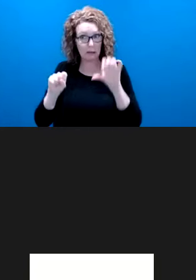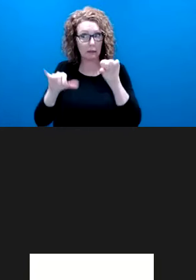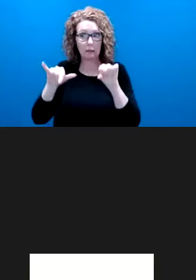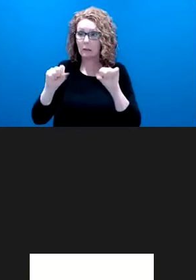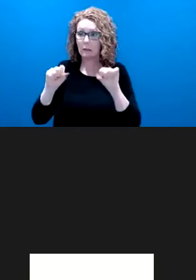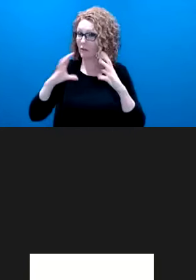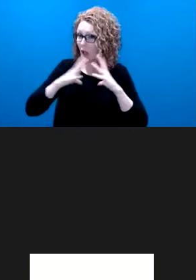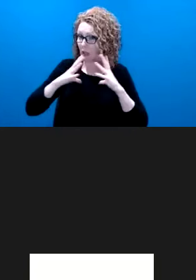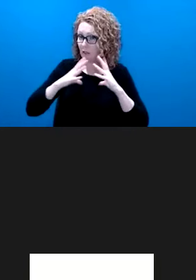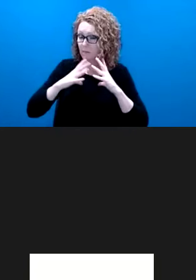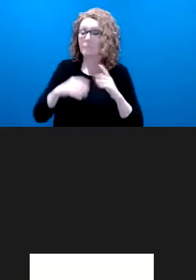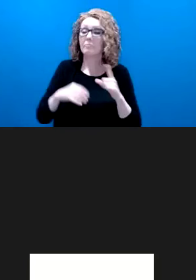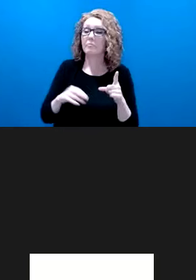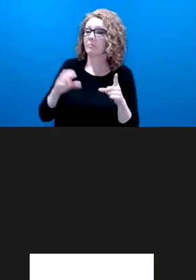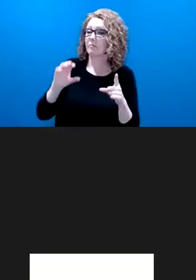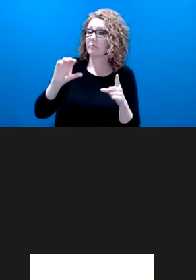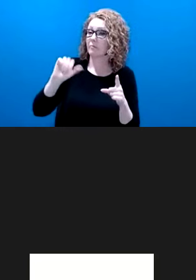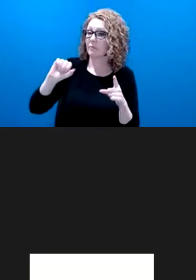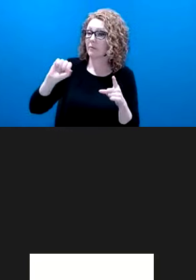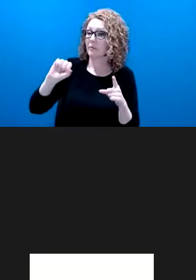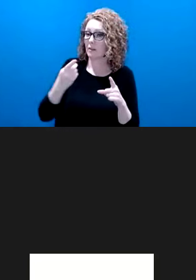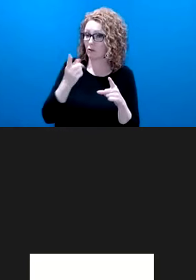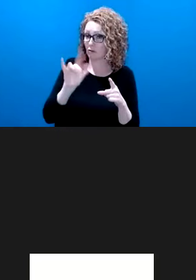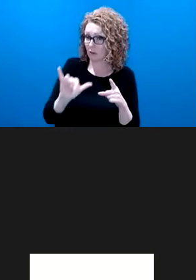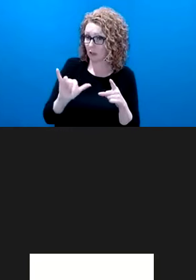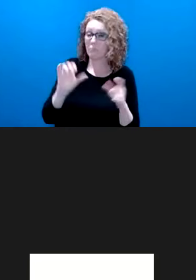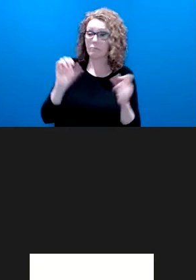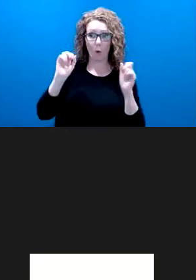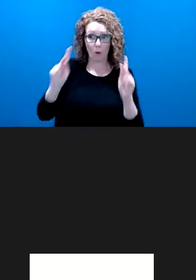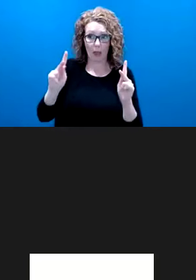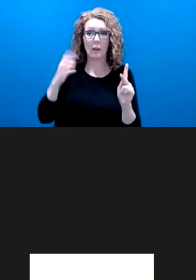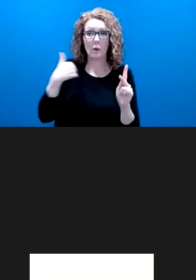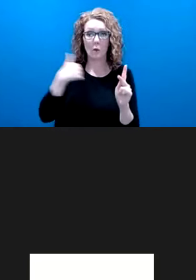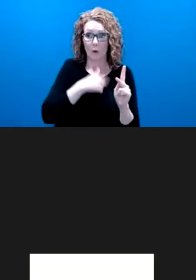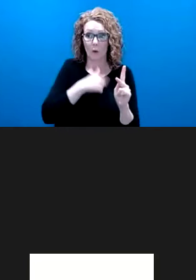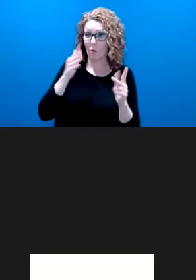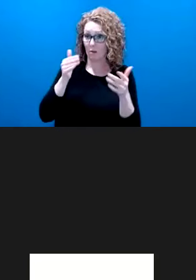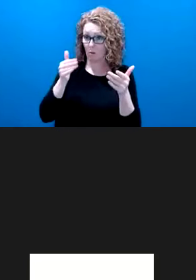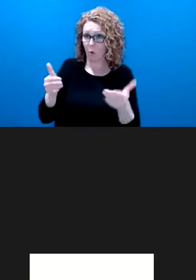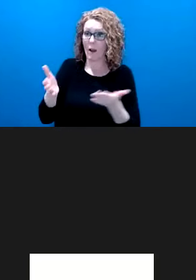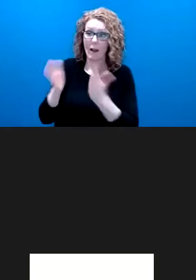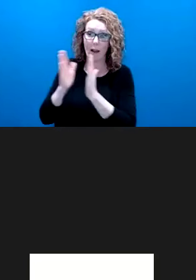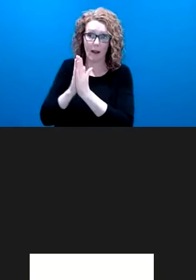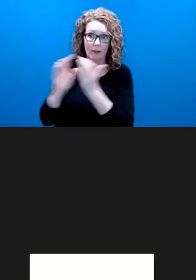So we'll go ahead and do that, Ross, and then we'll just move to the next section.